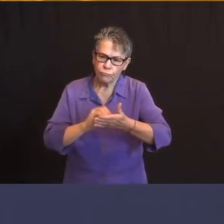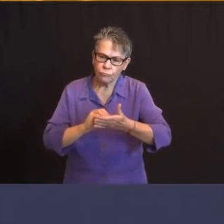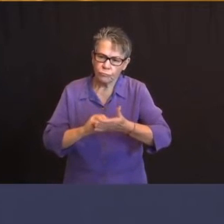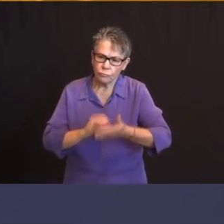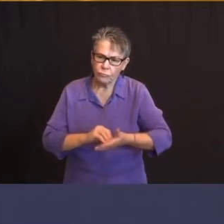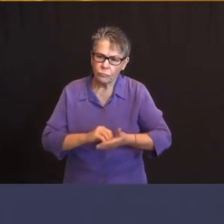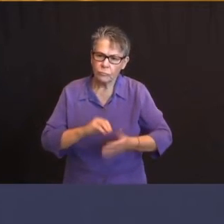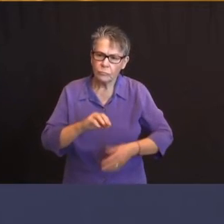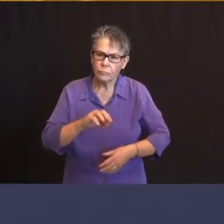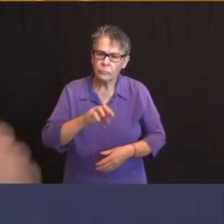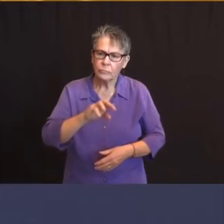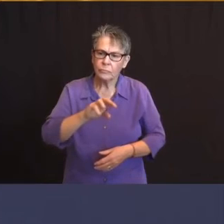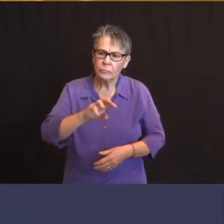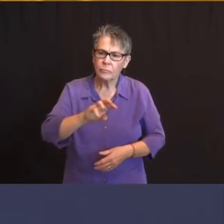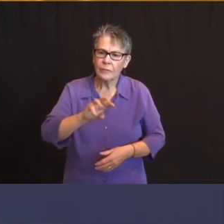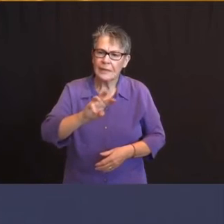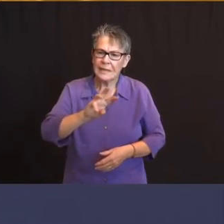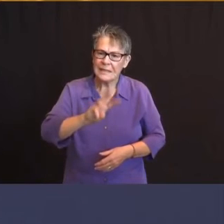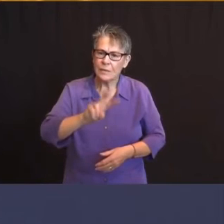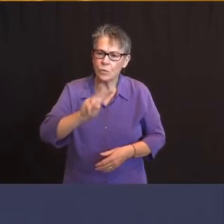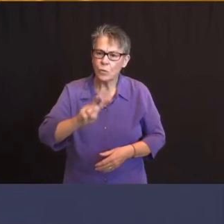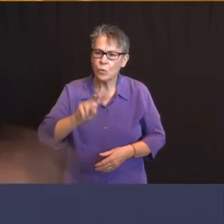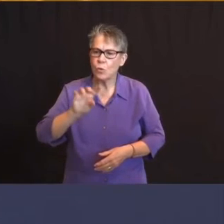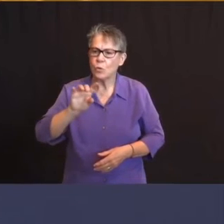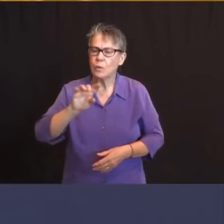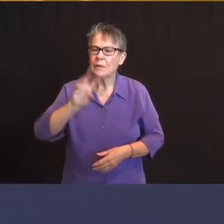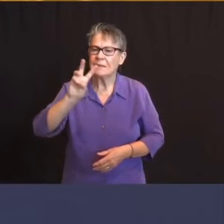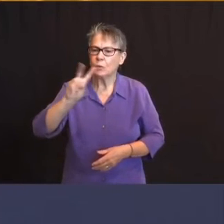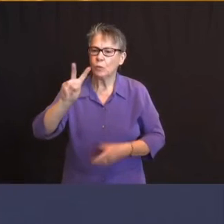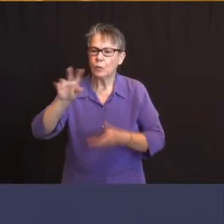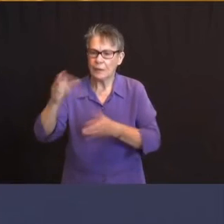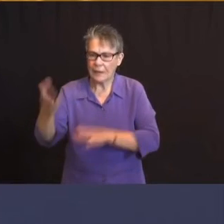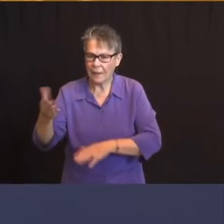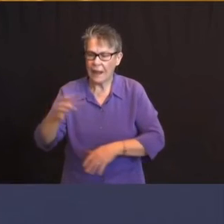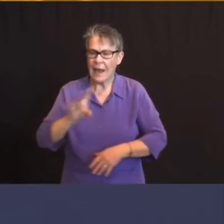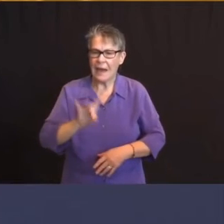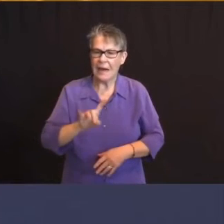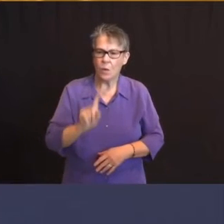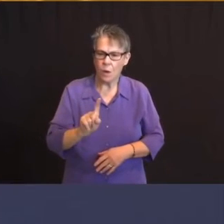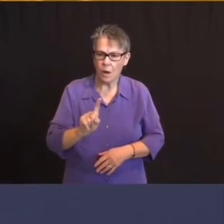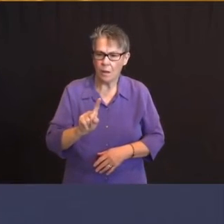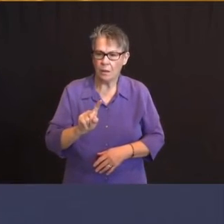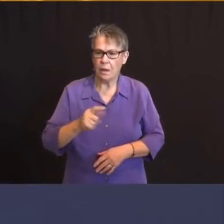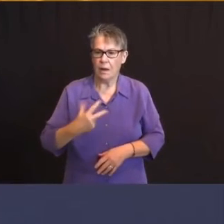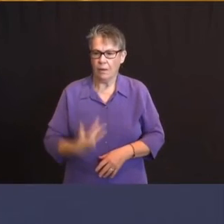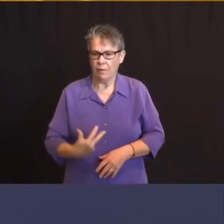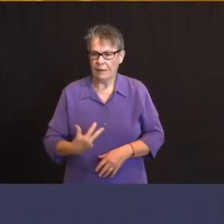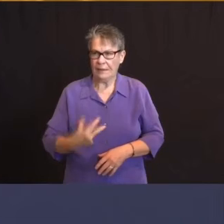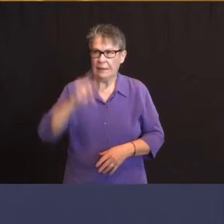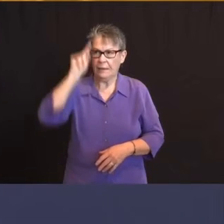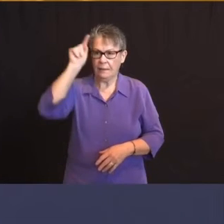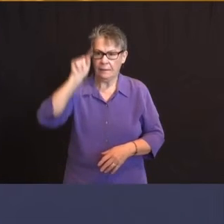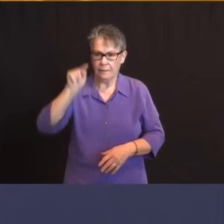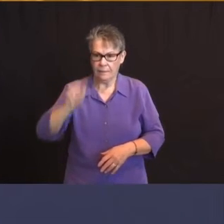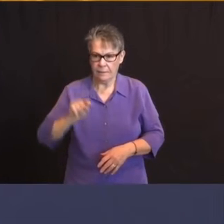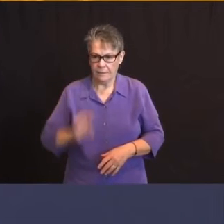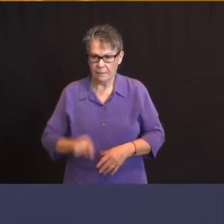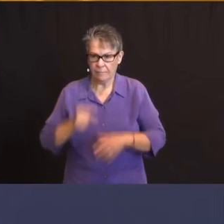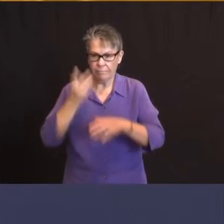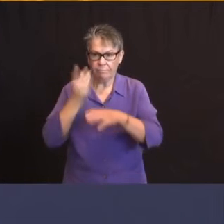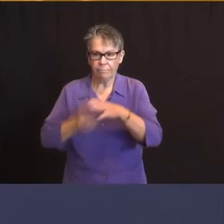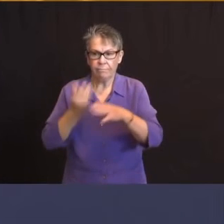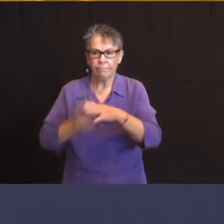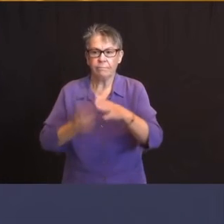Paramus, and Vineland, respectively, confirmed from COVID-19. And sadly, this is the first time in